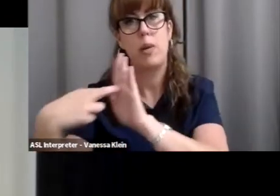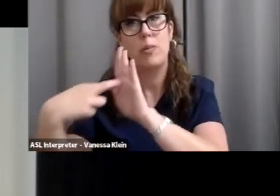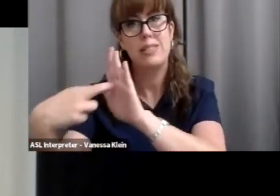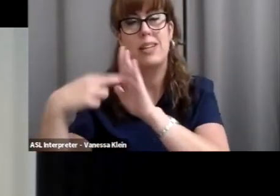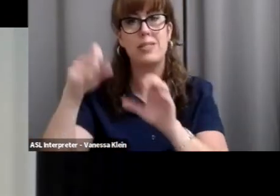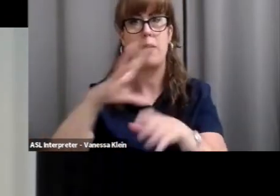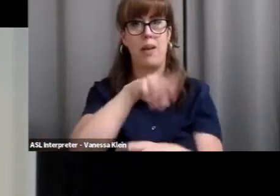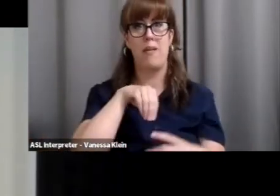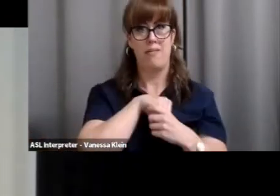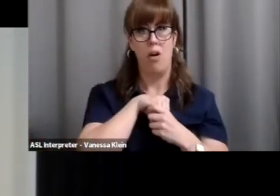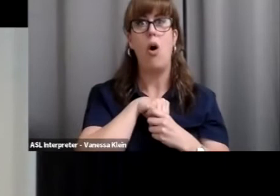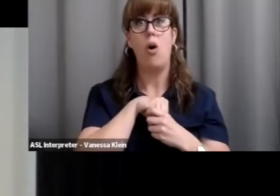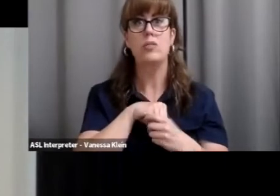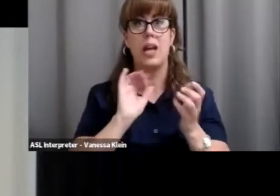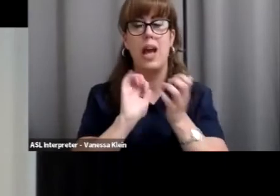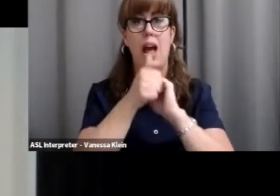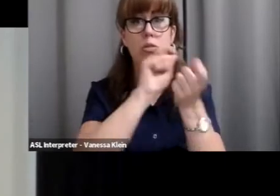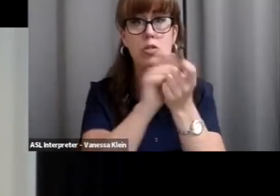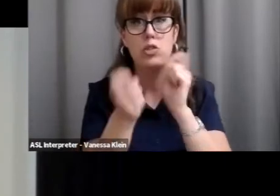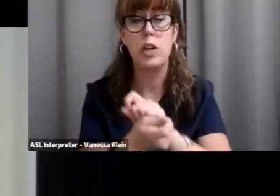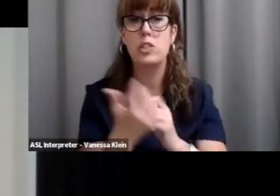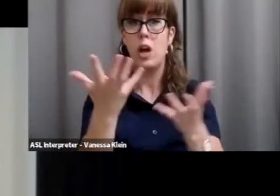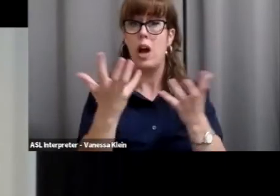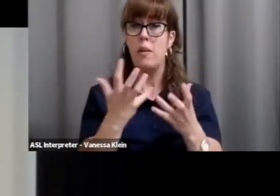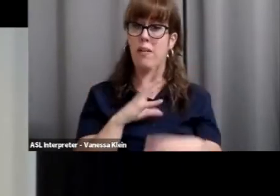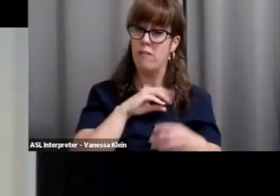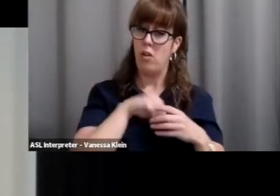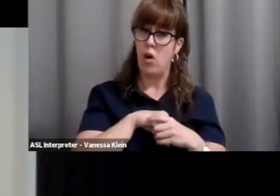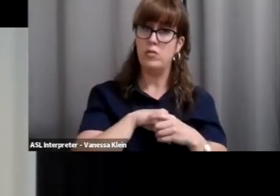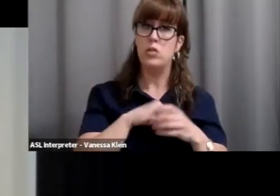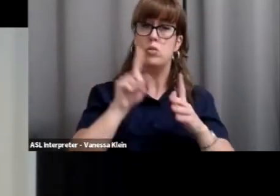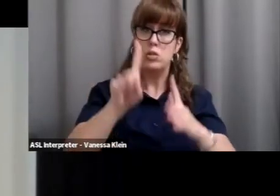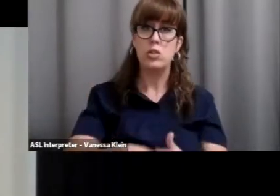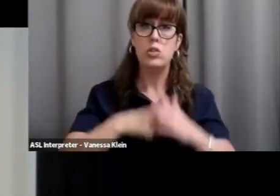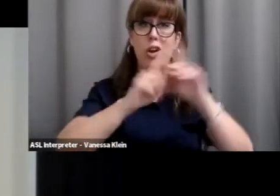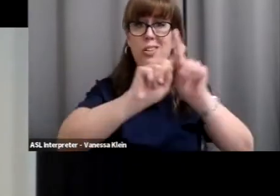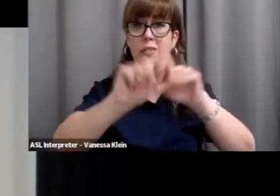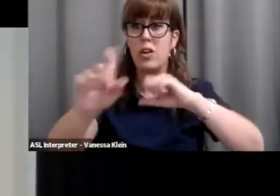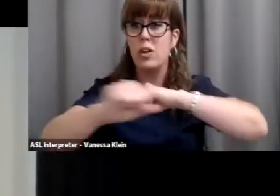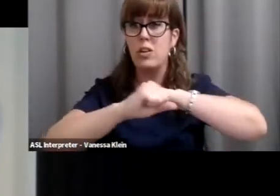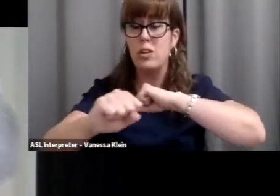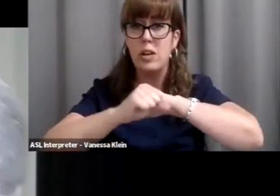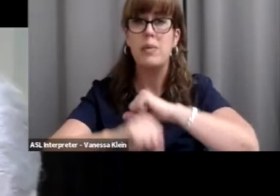work with industry members to launch campaigns to deconstruct harmful stereotypes.